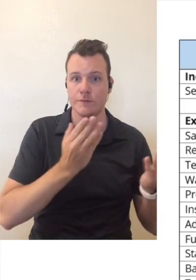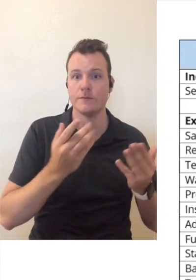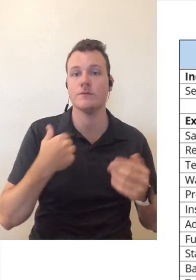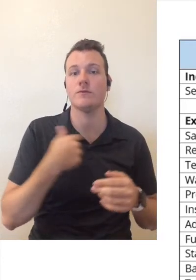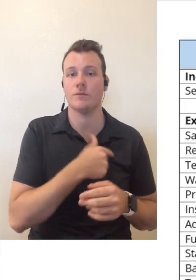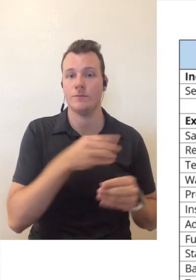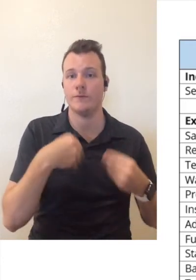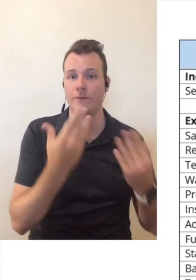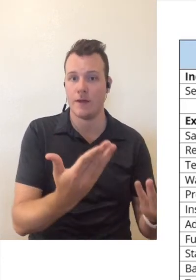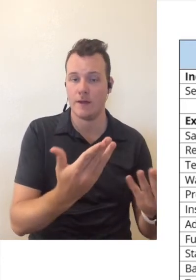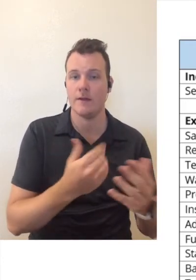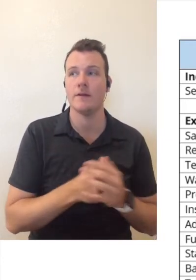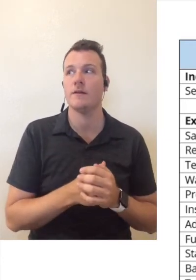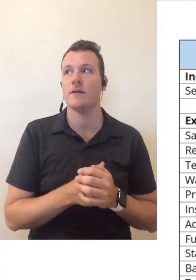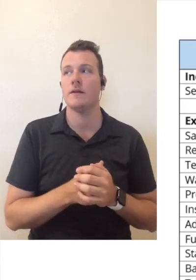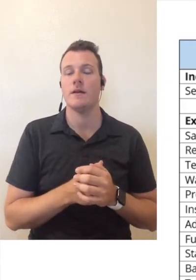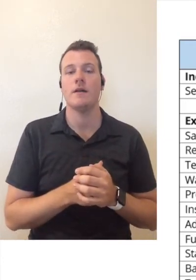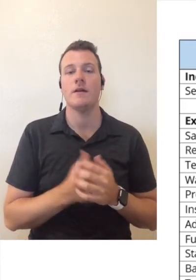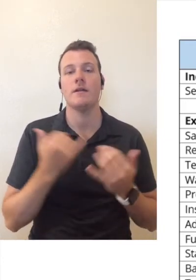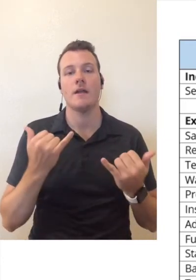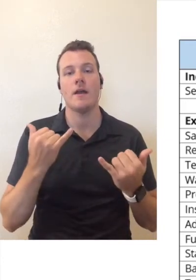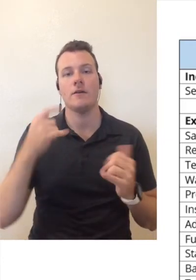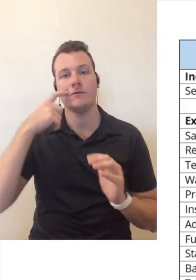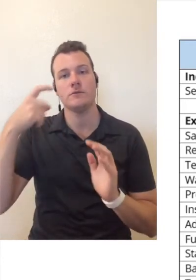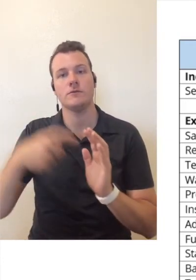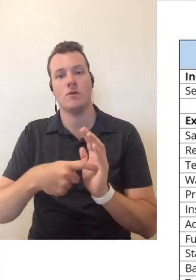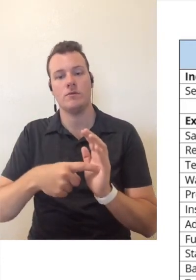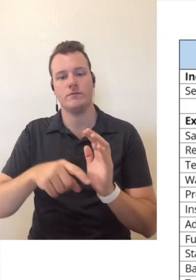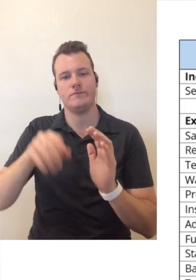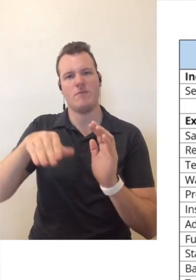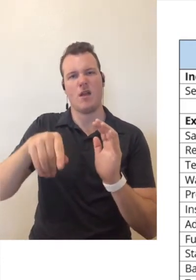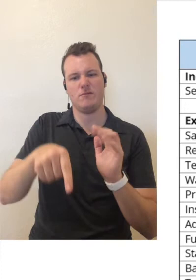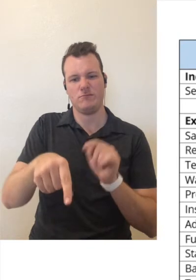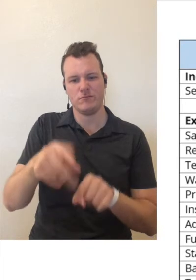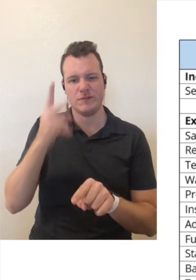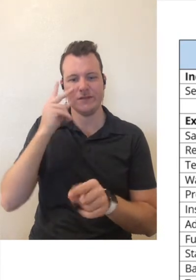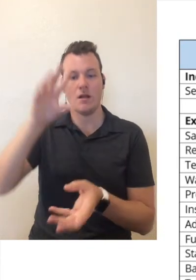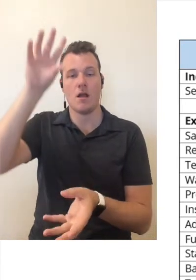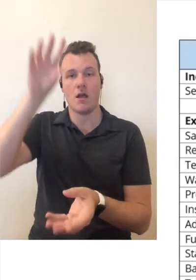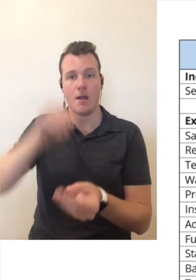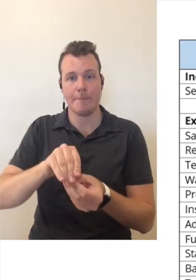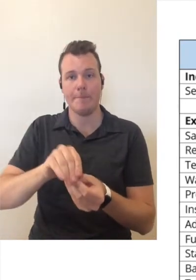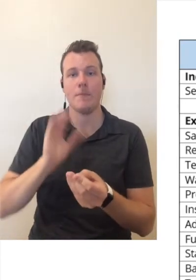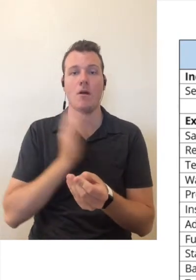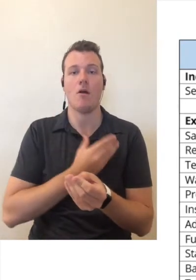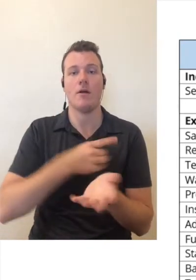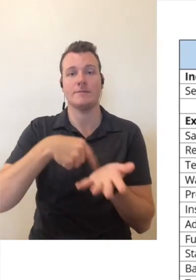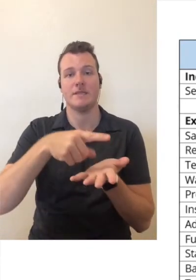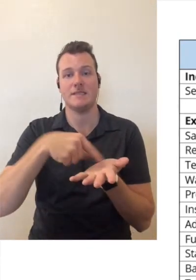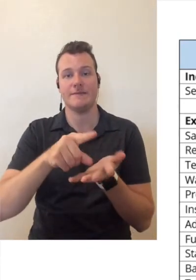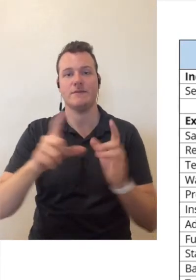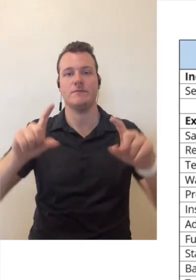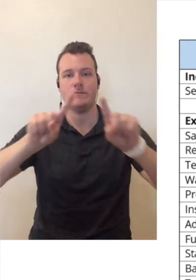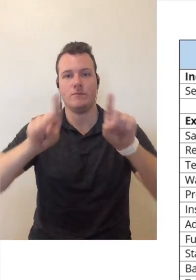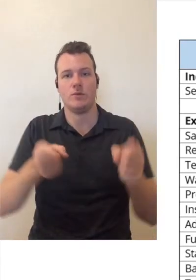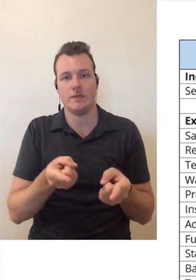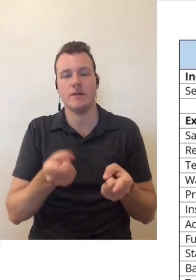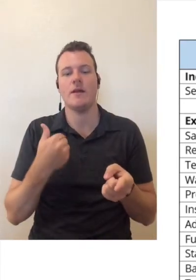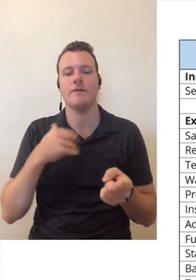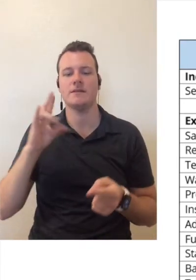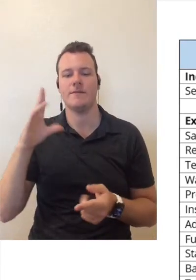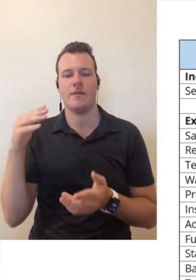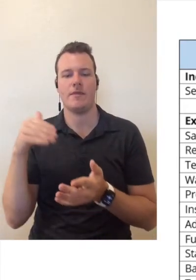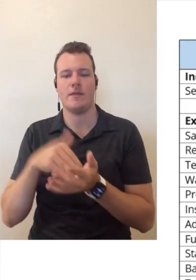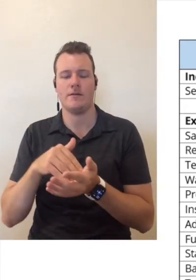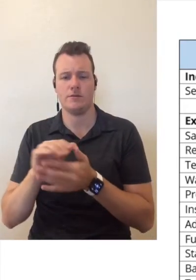$94,600 for services that we render. You'll now notice at the bottom there, we tally up all of our expenses, and in